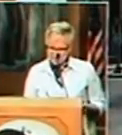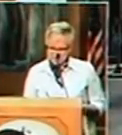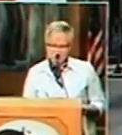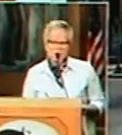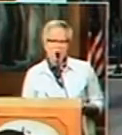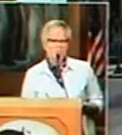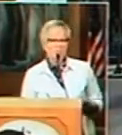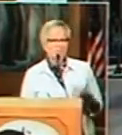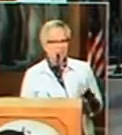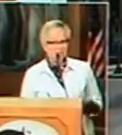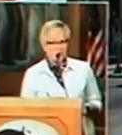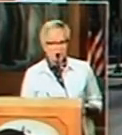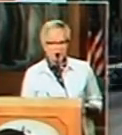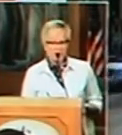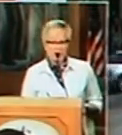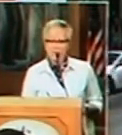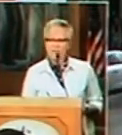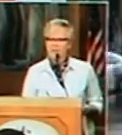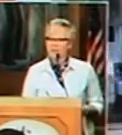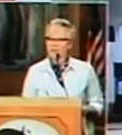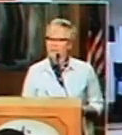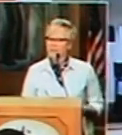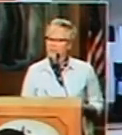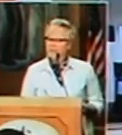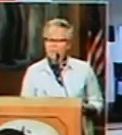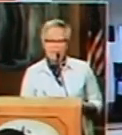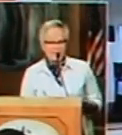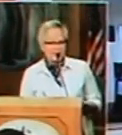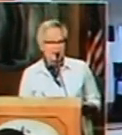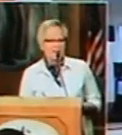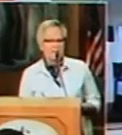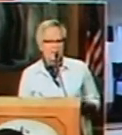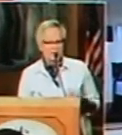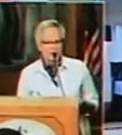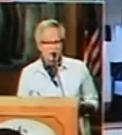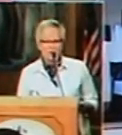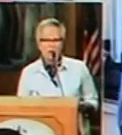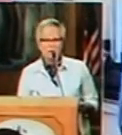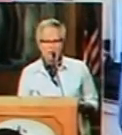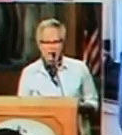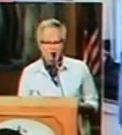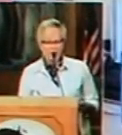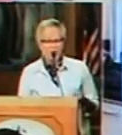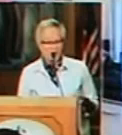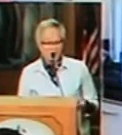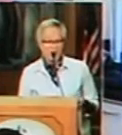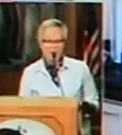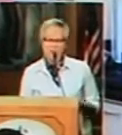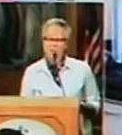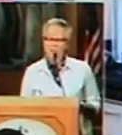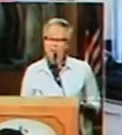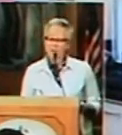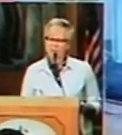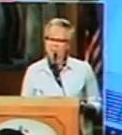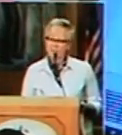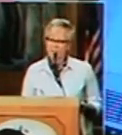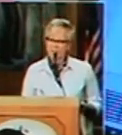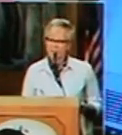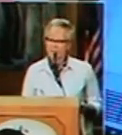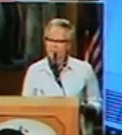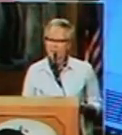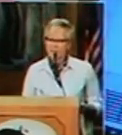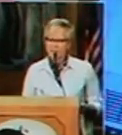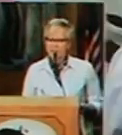You're taking those precautions to stay home if you're ill, and if needed, contact your health care provider, call your health care provider and